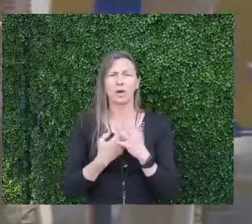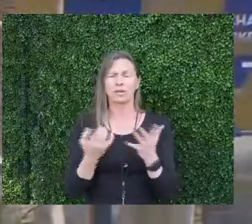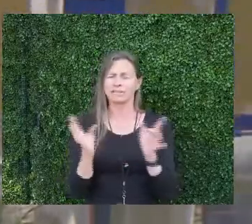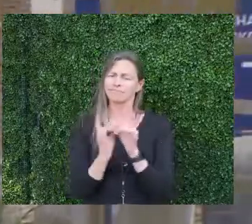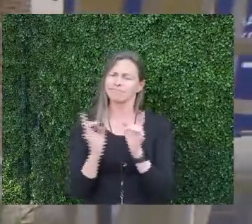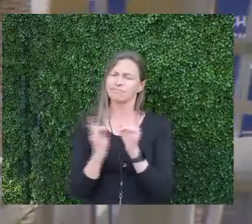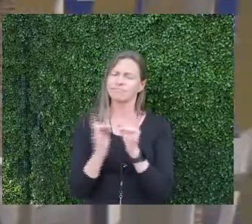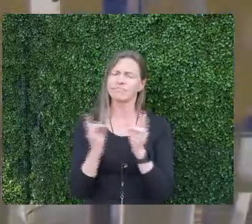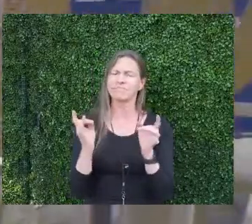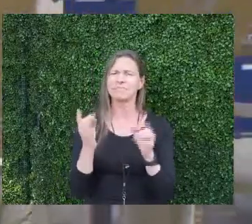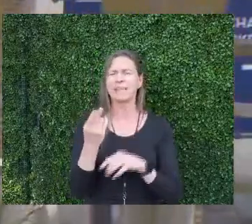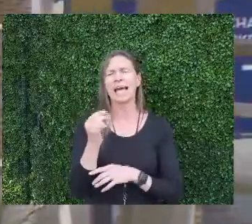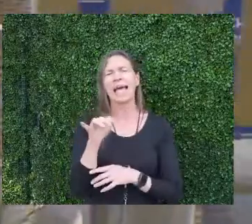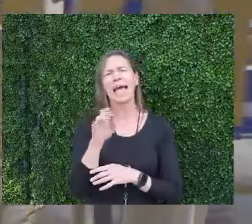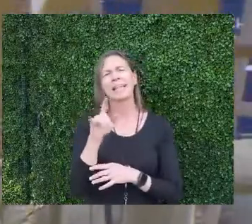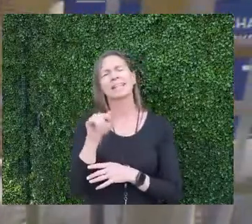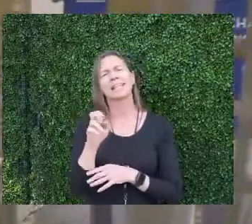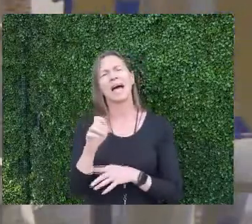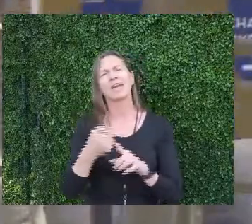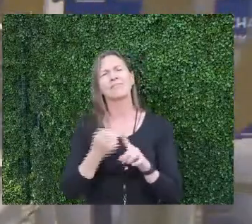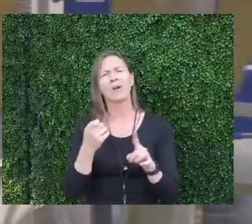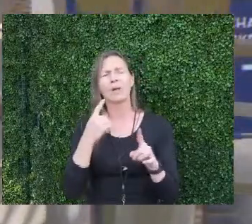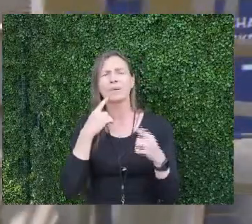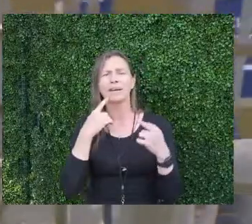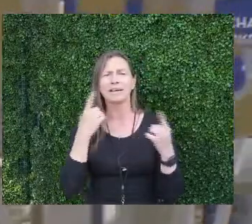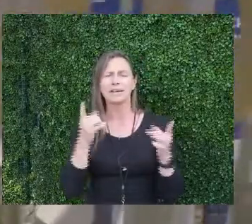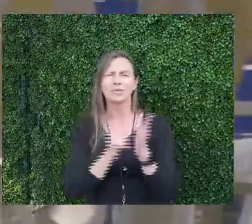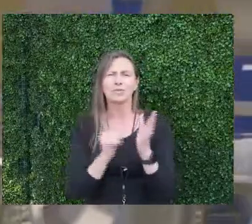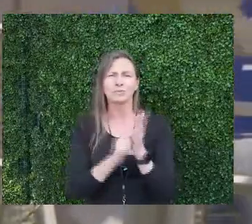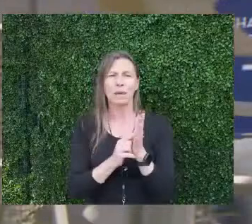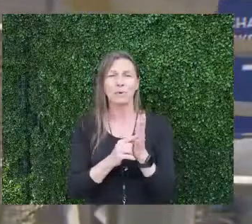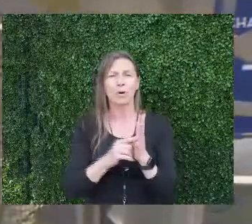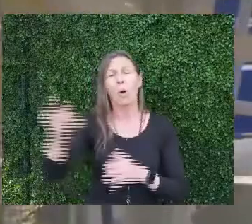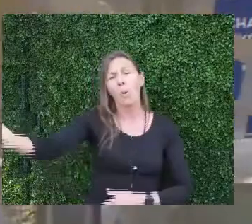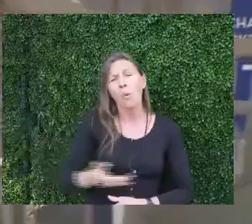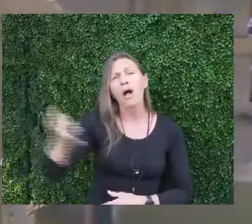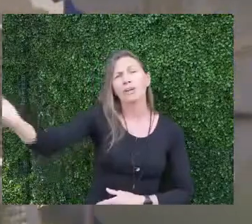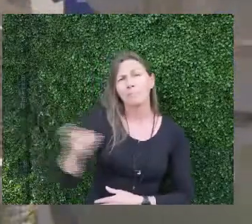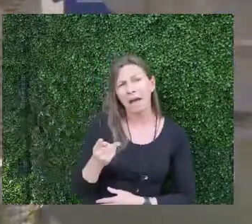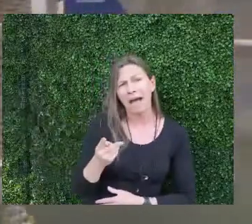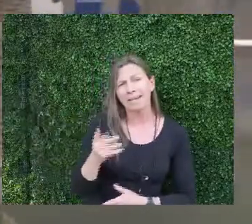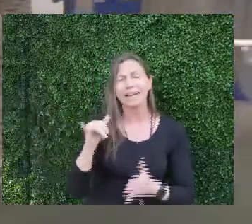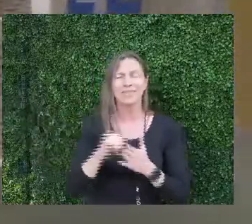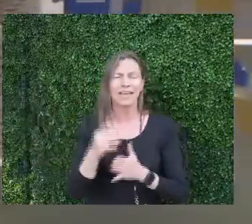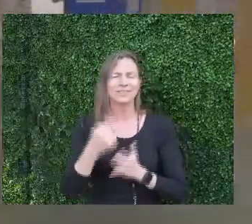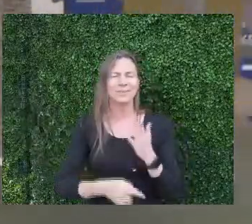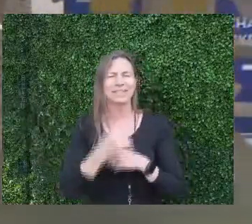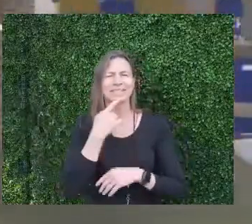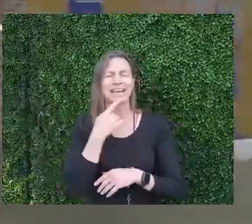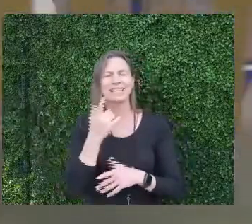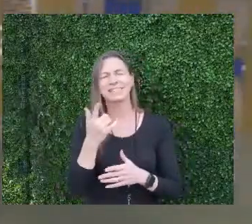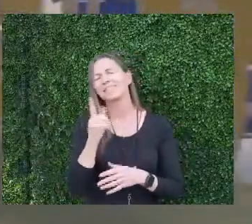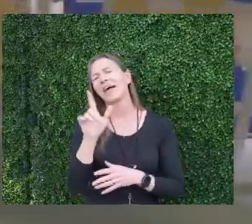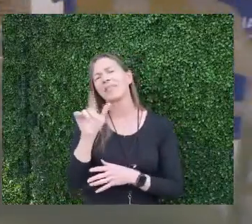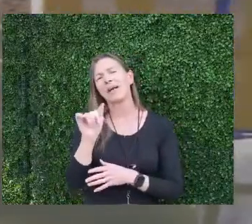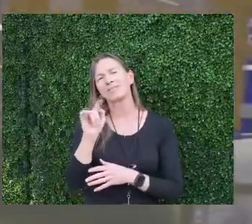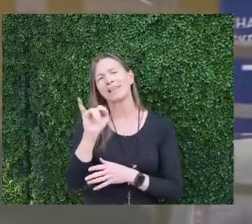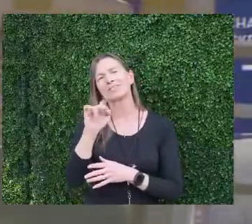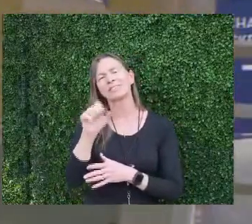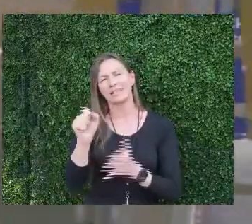morning major newspaper, "Welcome back." That's what it says in the Los Angeles Times. Although we have